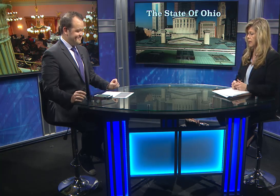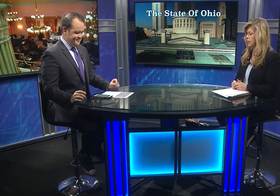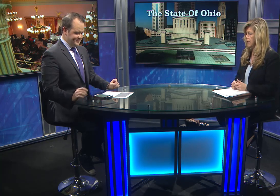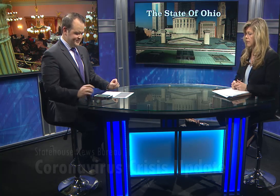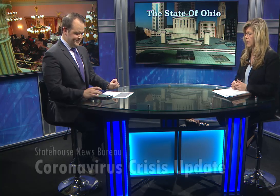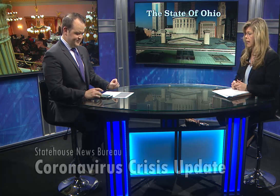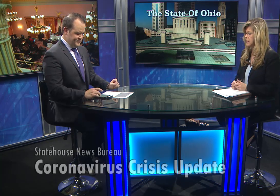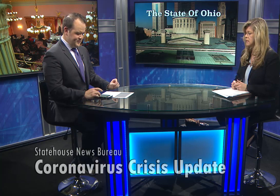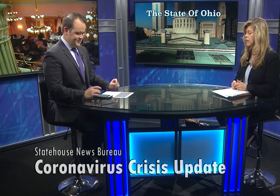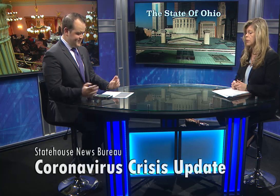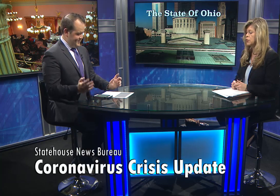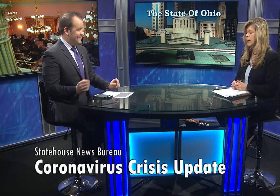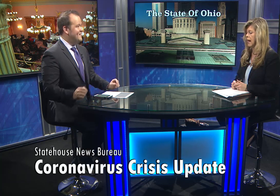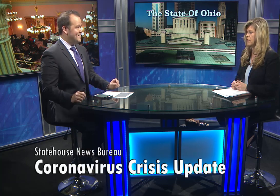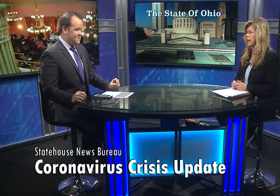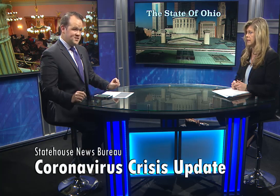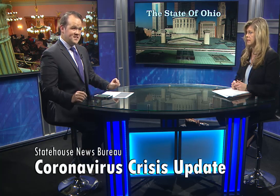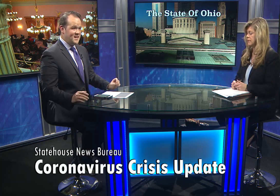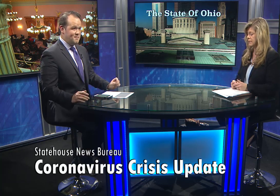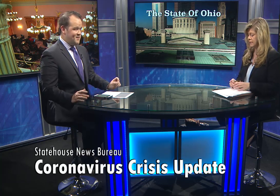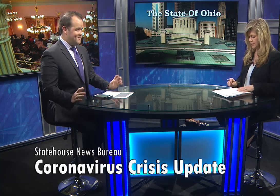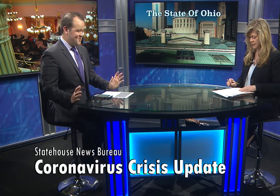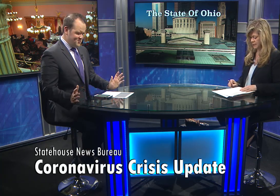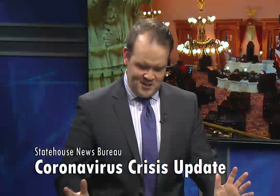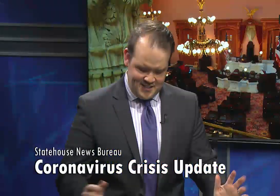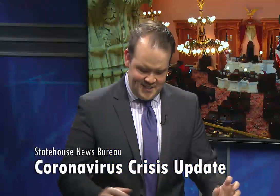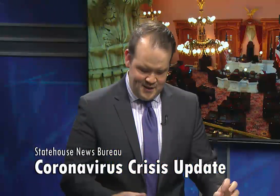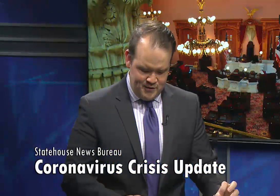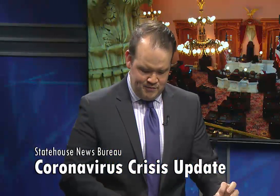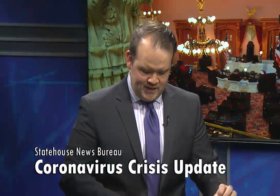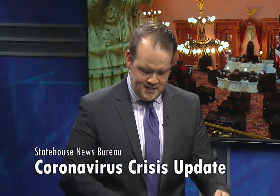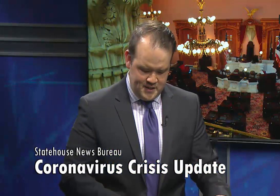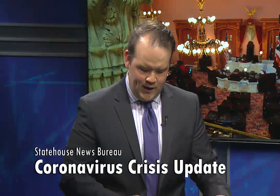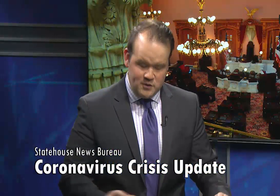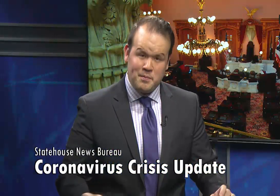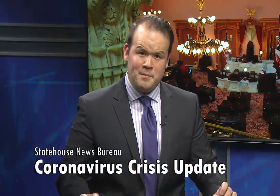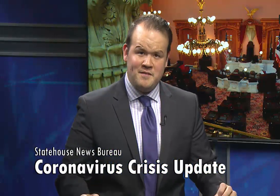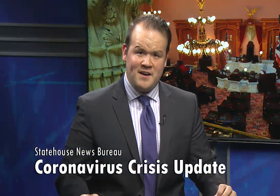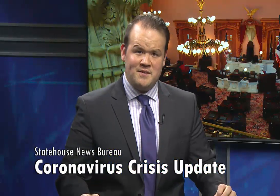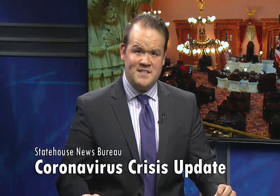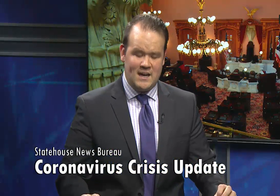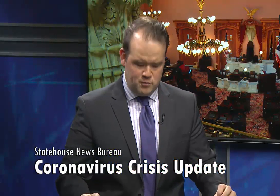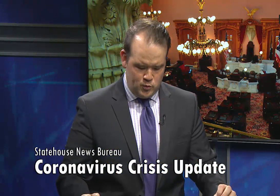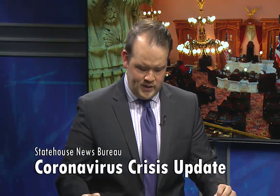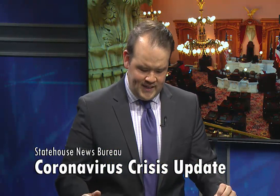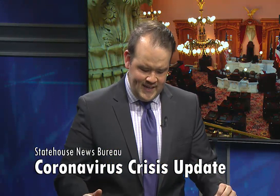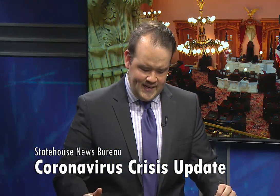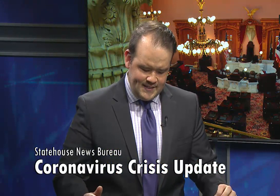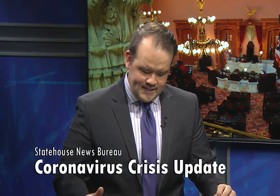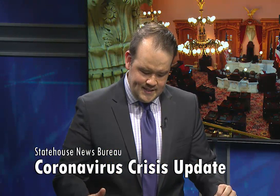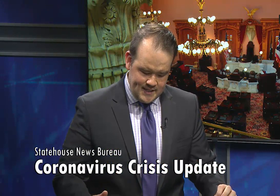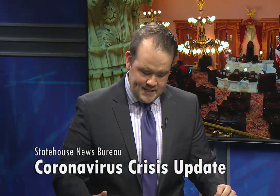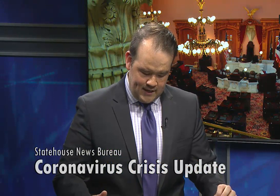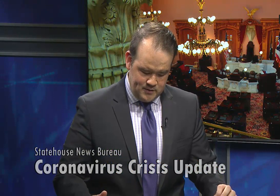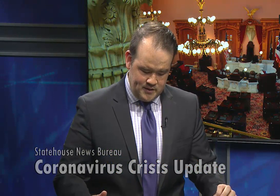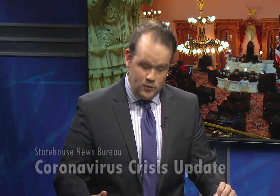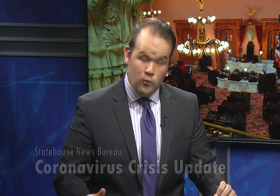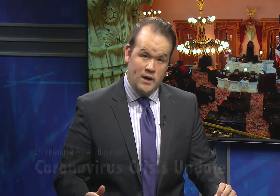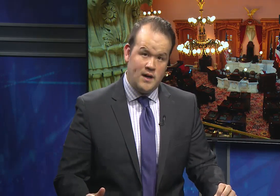Tell me a little bit about the latest numbers. Do we have them yet? Just came in. Just as a hit refresh, the Ohio Department of Health is now reporting